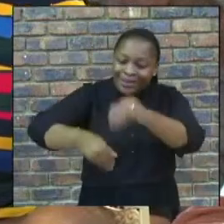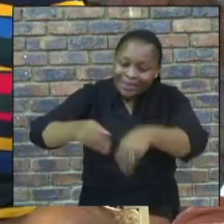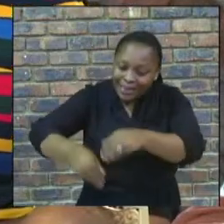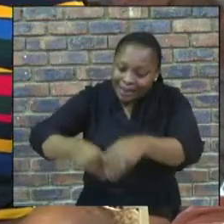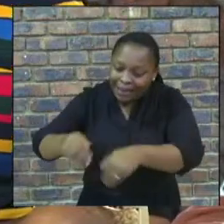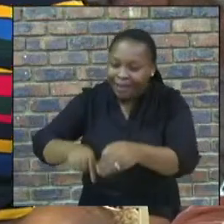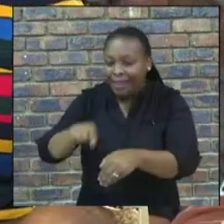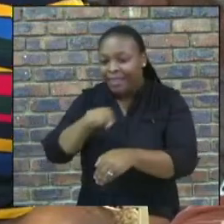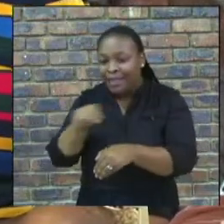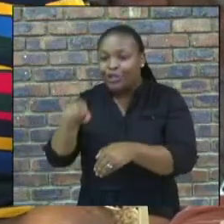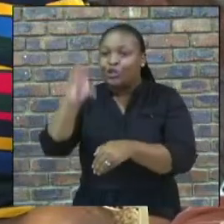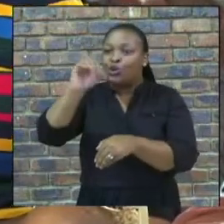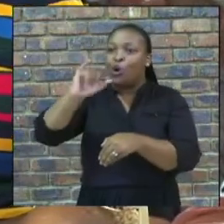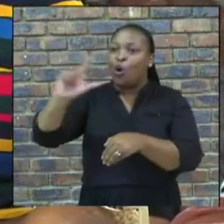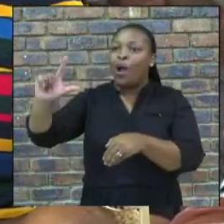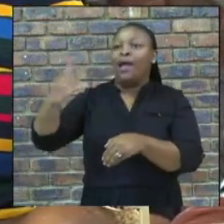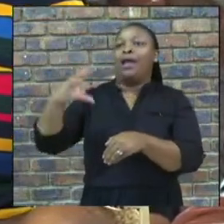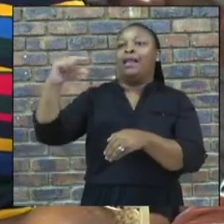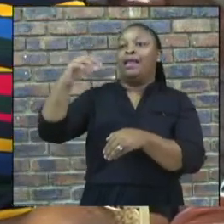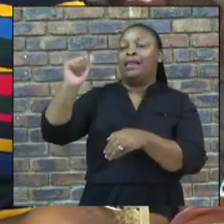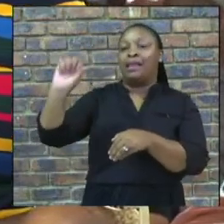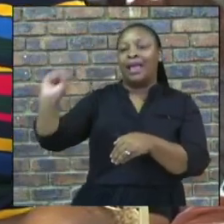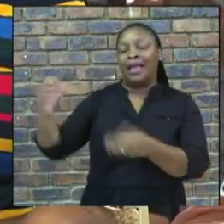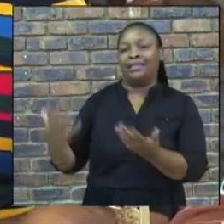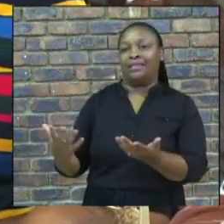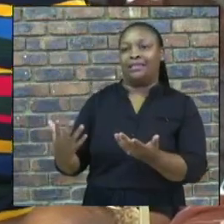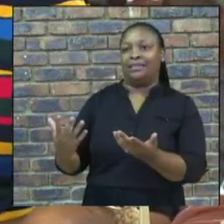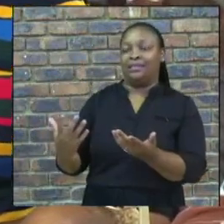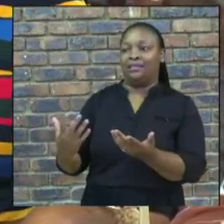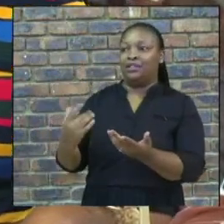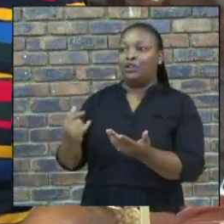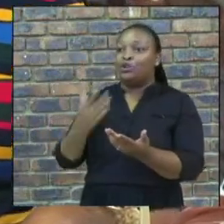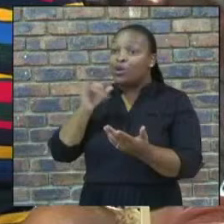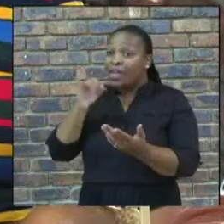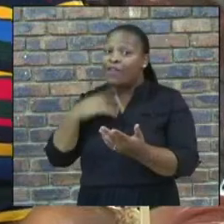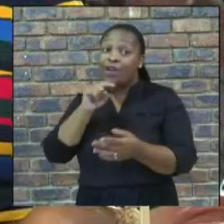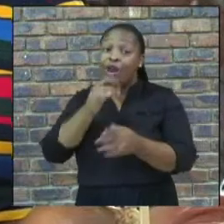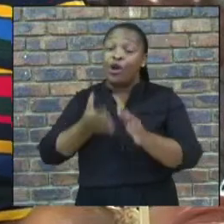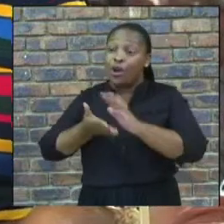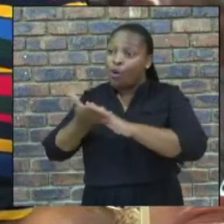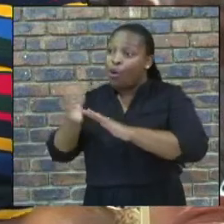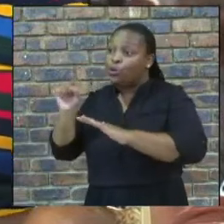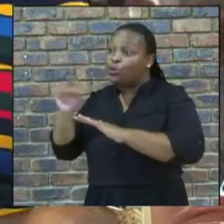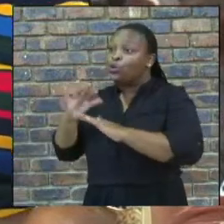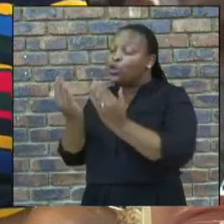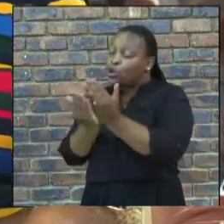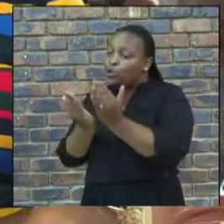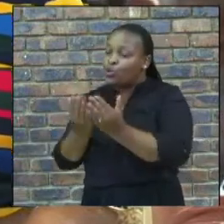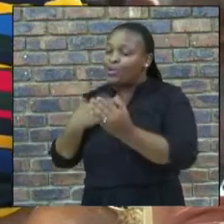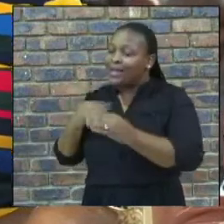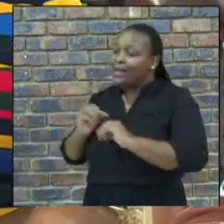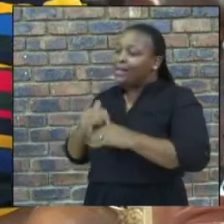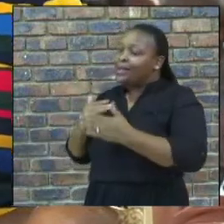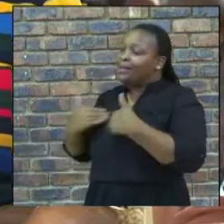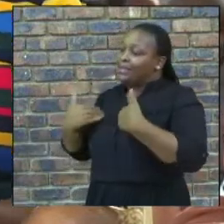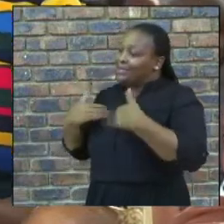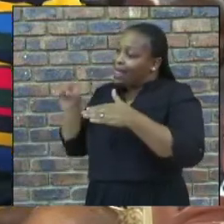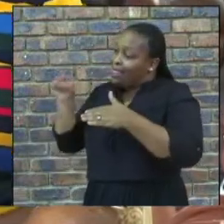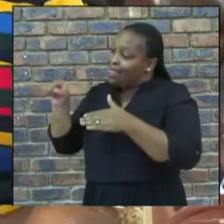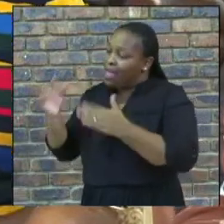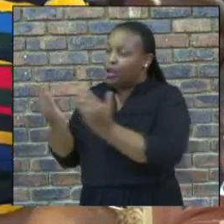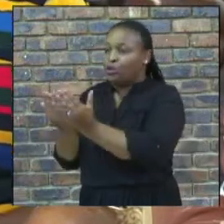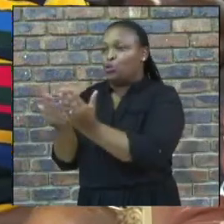mining job besides the university level? I think you must start to put in that